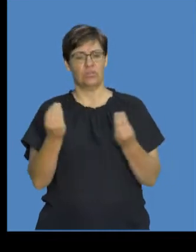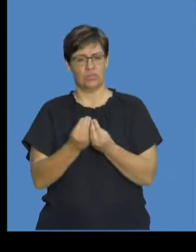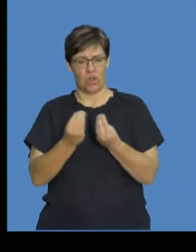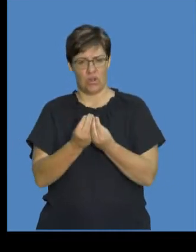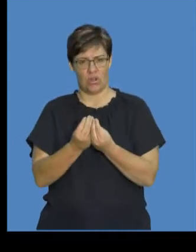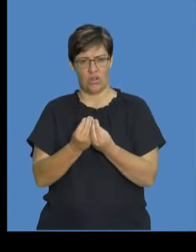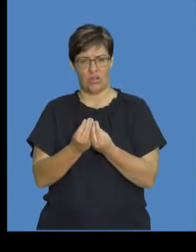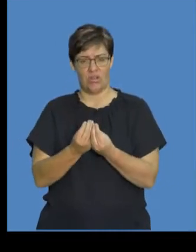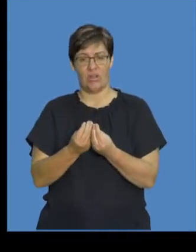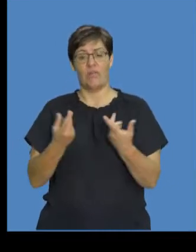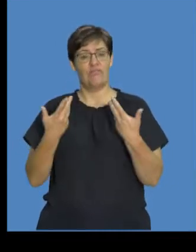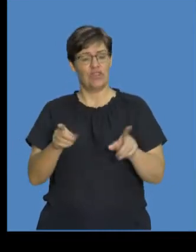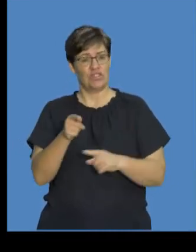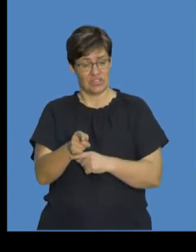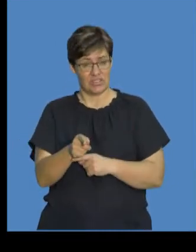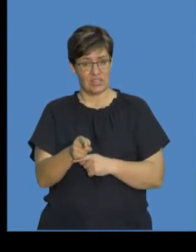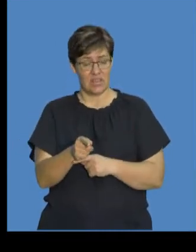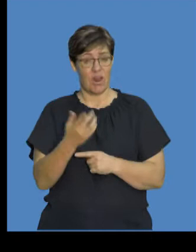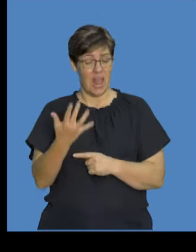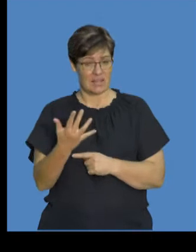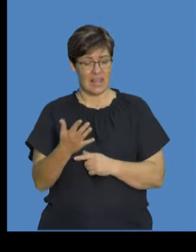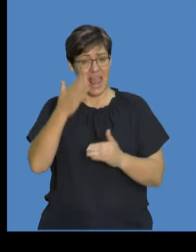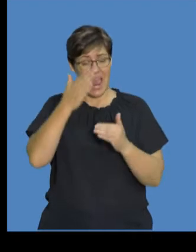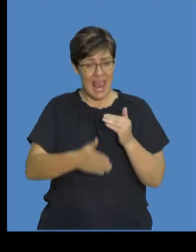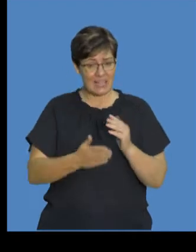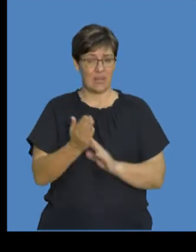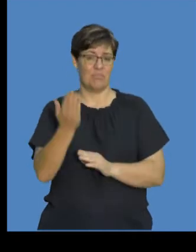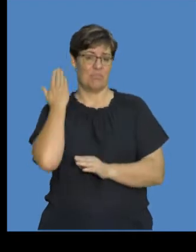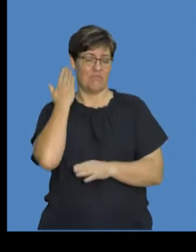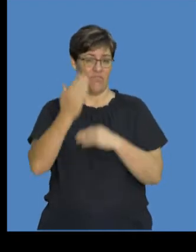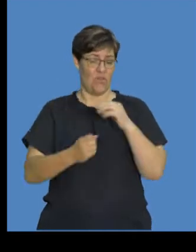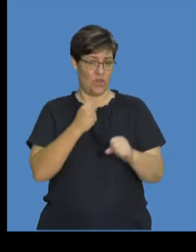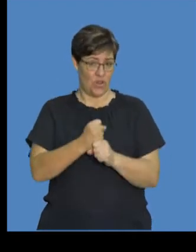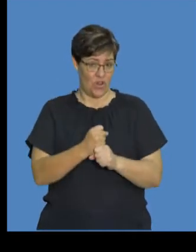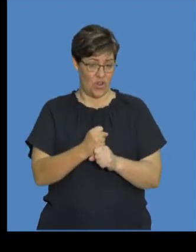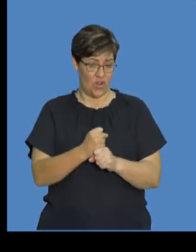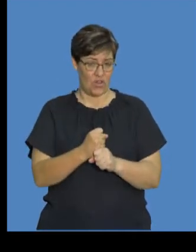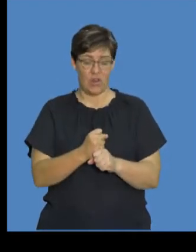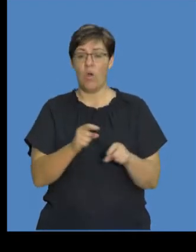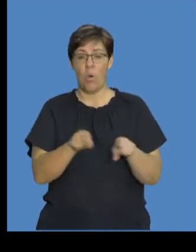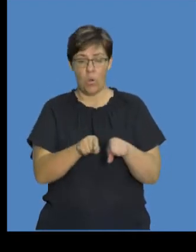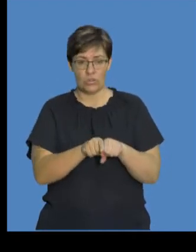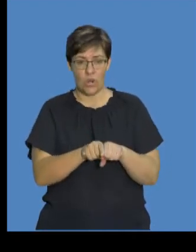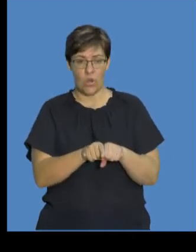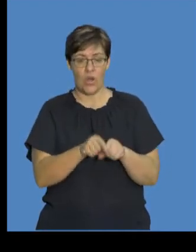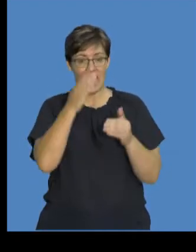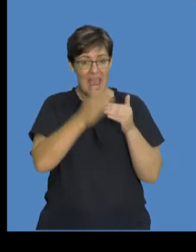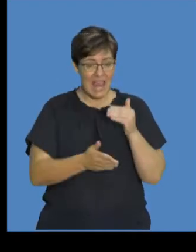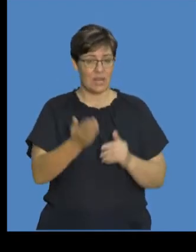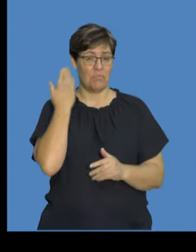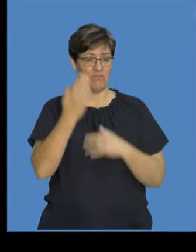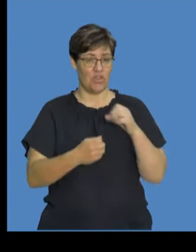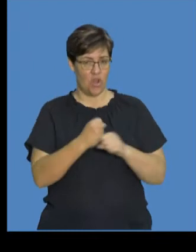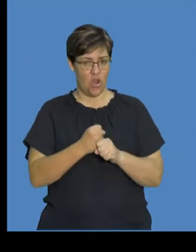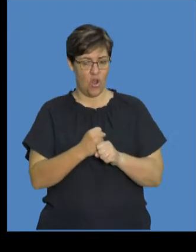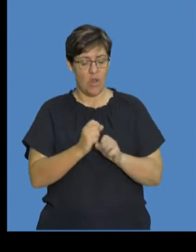your finished goods on hand at the end of the previous year, and obviously the end of the previous year becomes